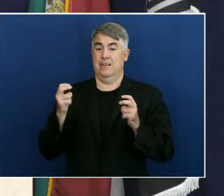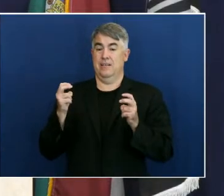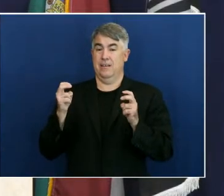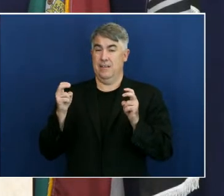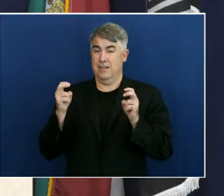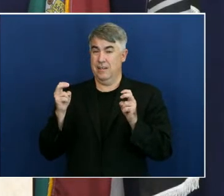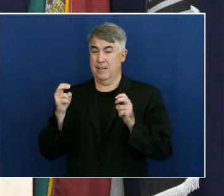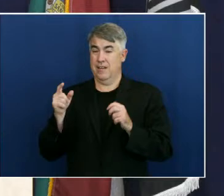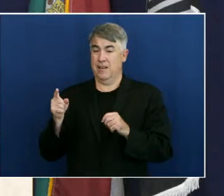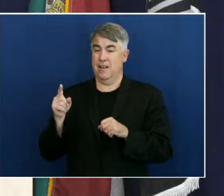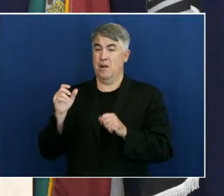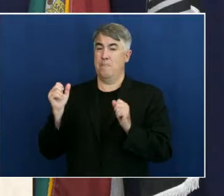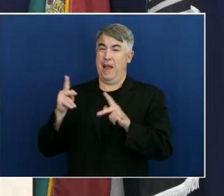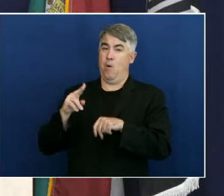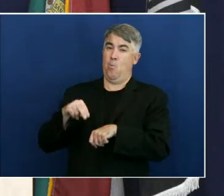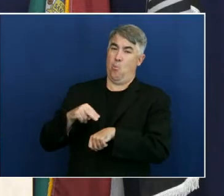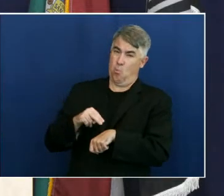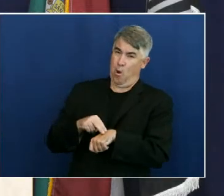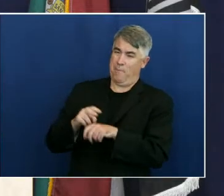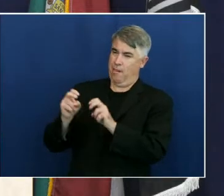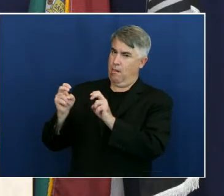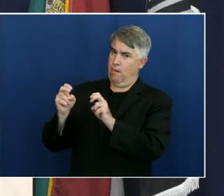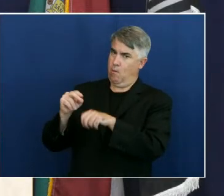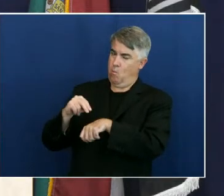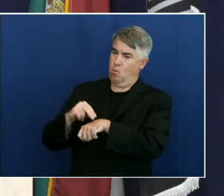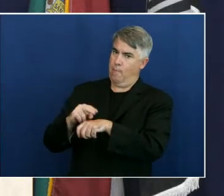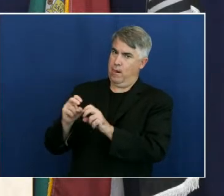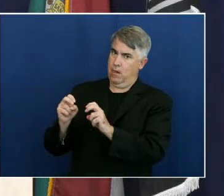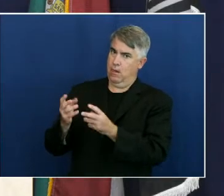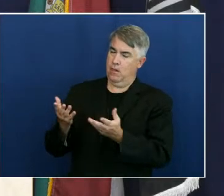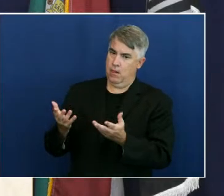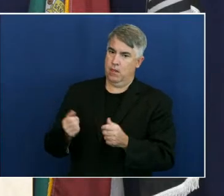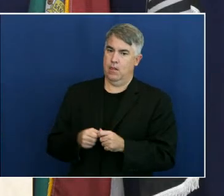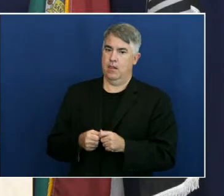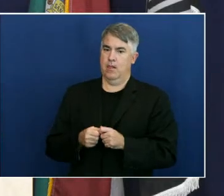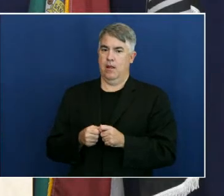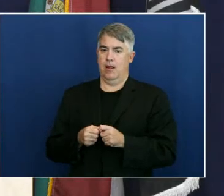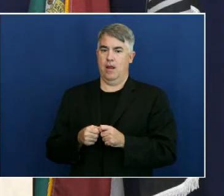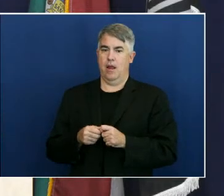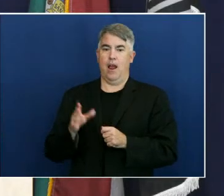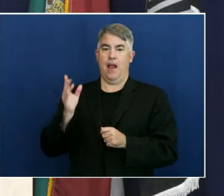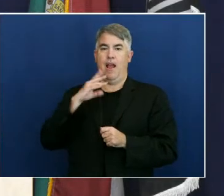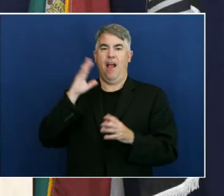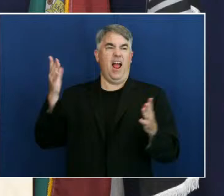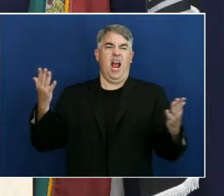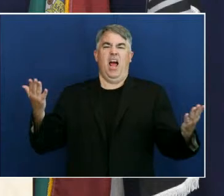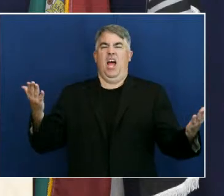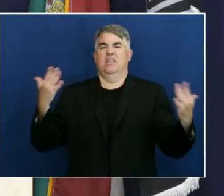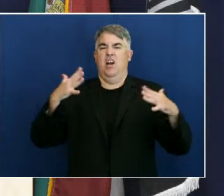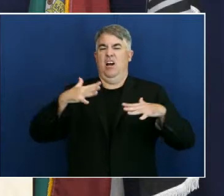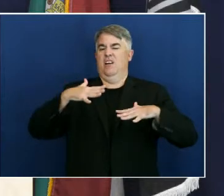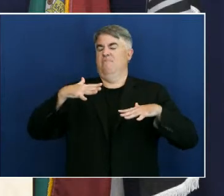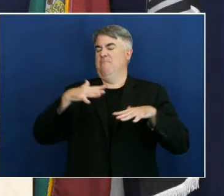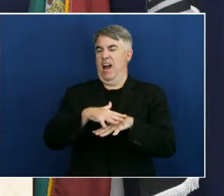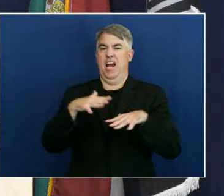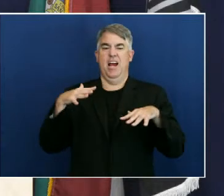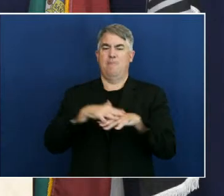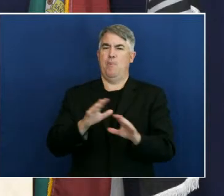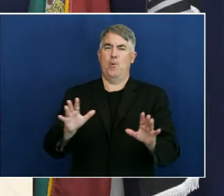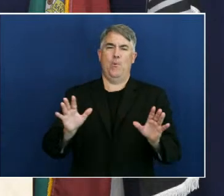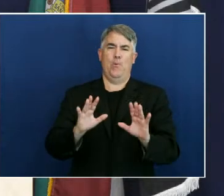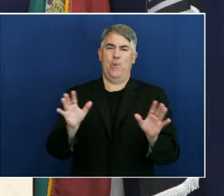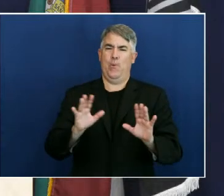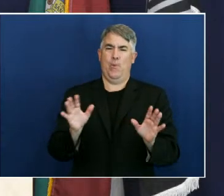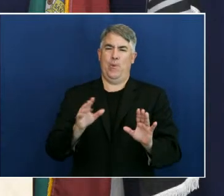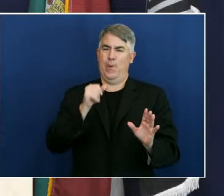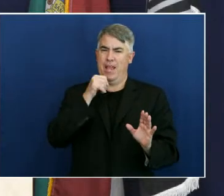normal. Obviously, other than really large gatherings, really high risk where there's tremendous mixing of